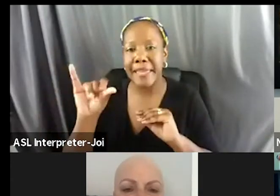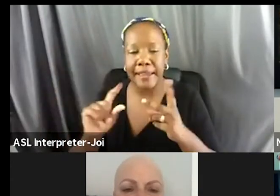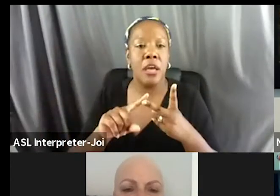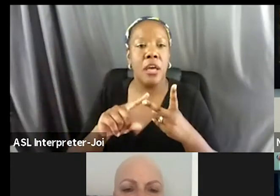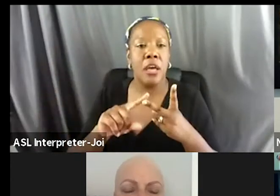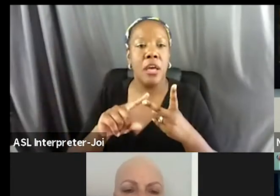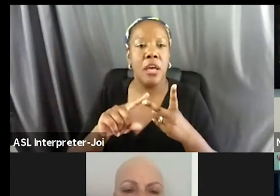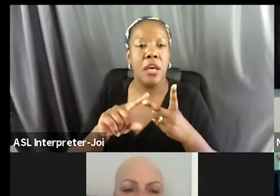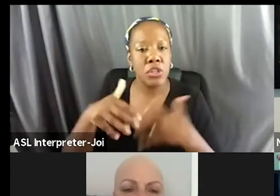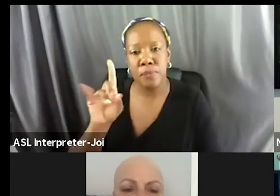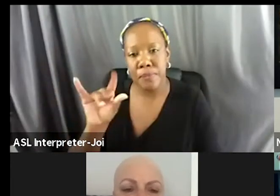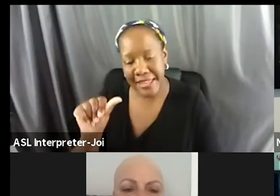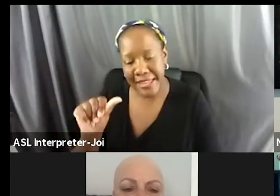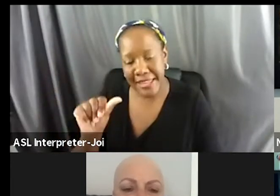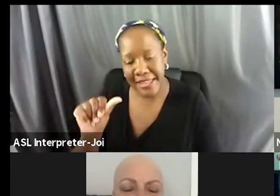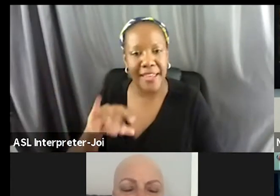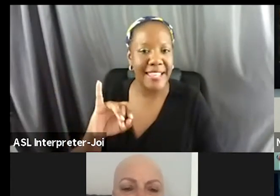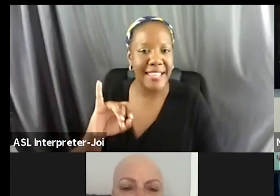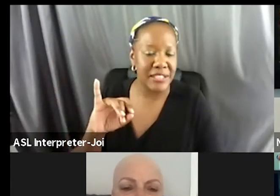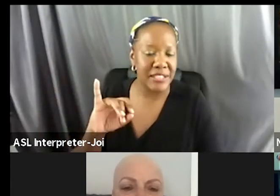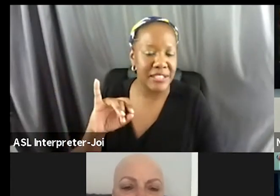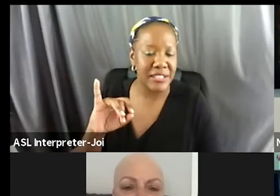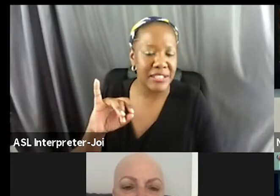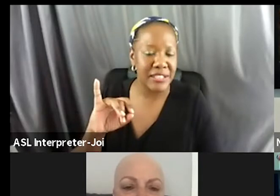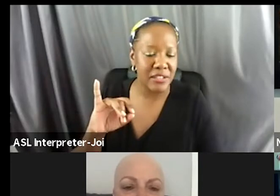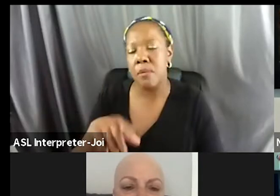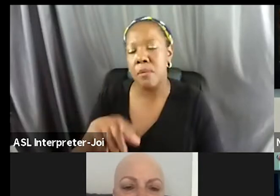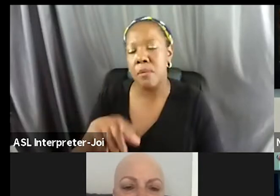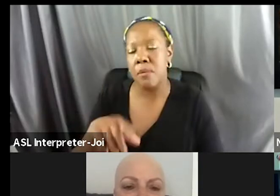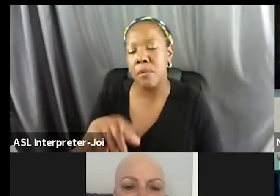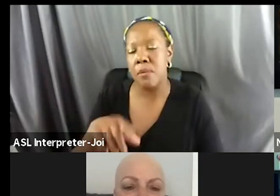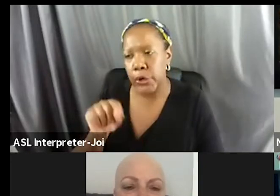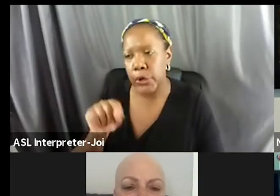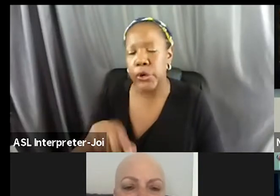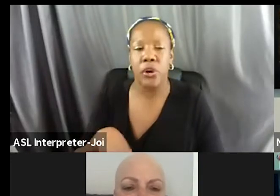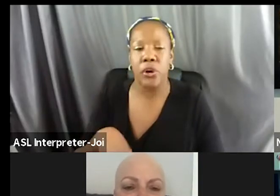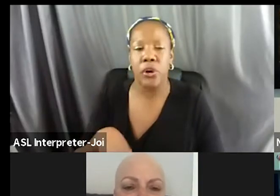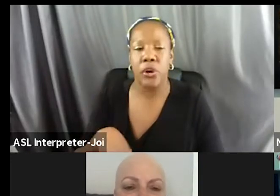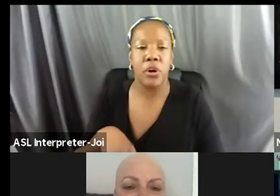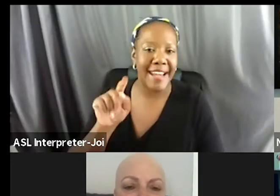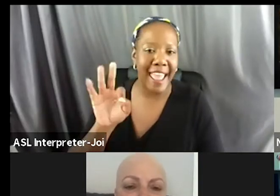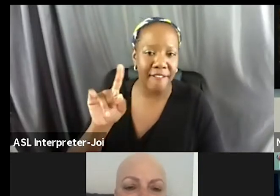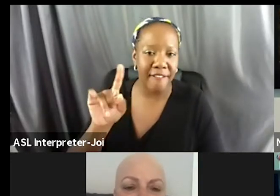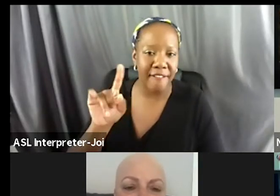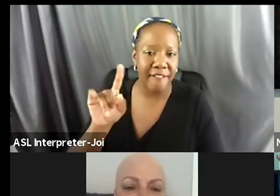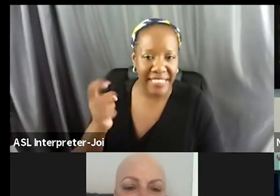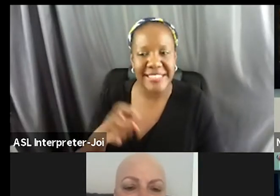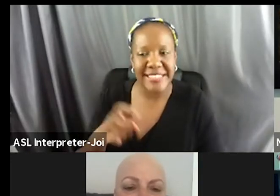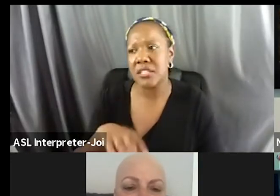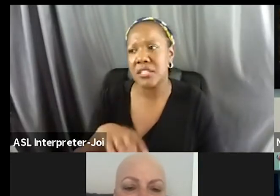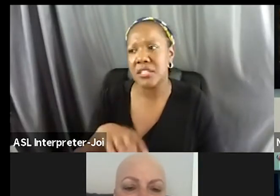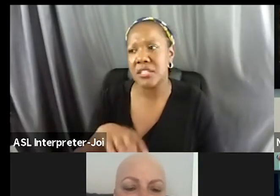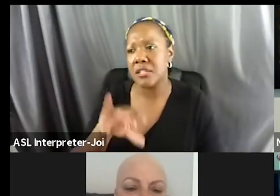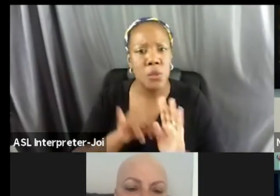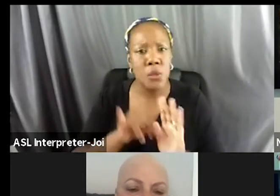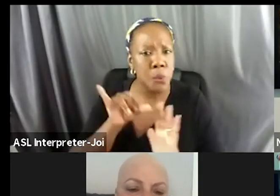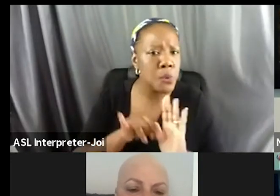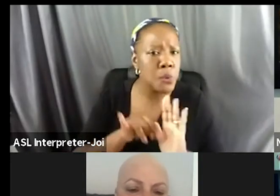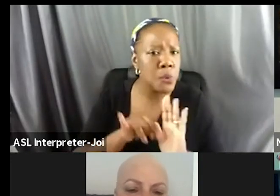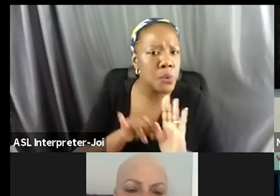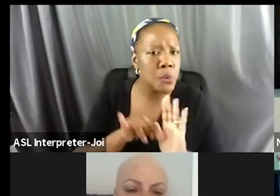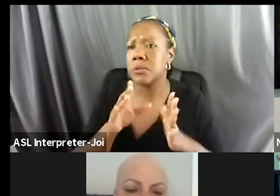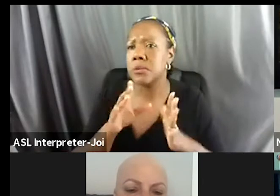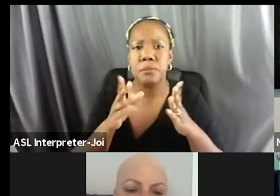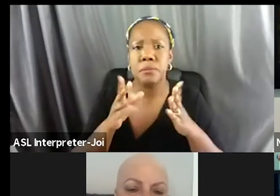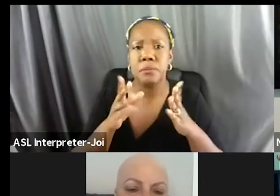mean, I'm still on Facebook. We've got Netflix, we've got channels, we've got YouTube, you know, ways and places that people